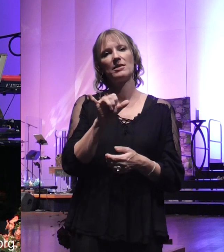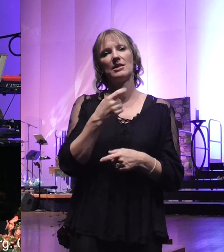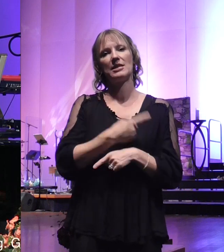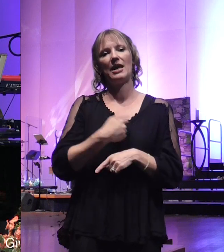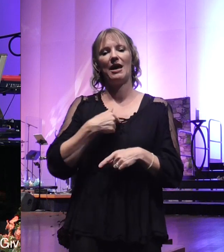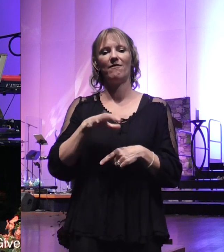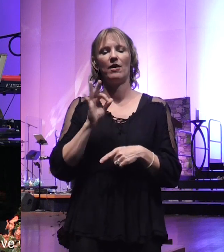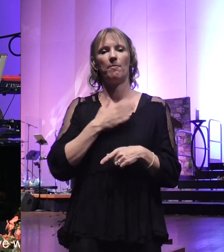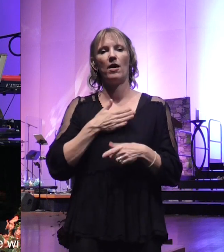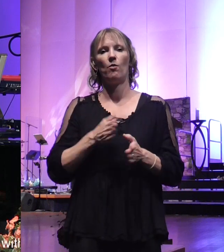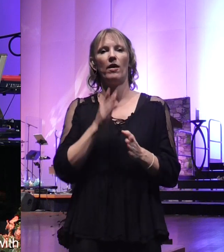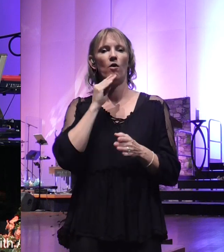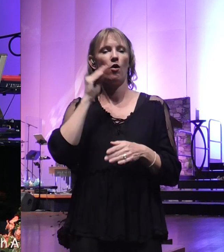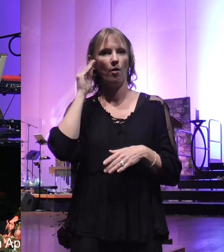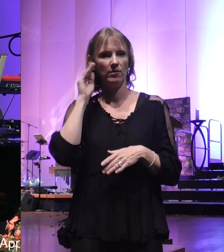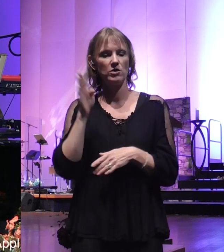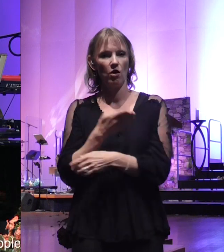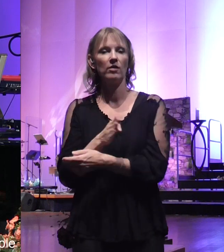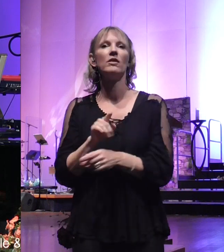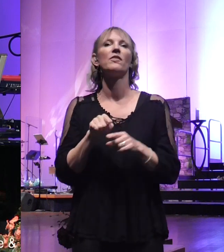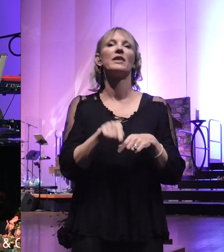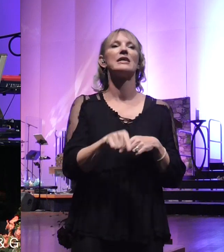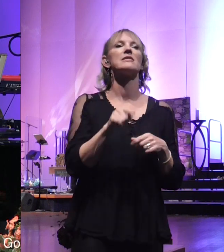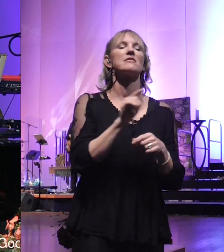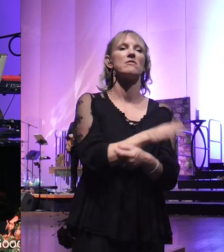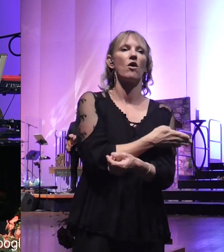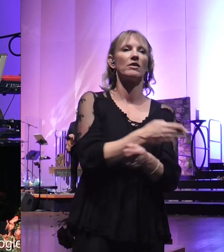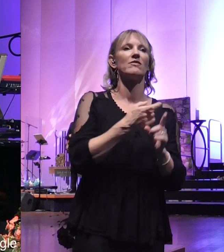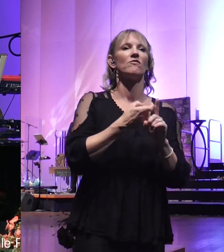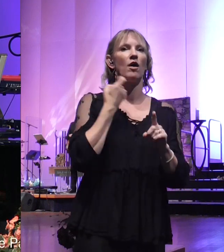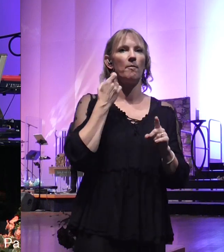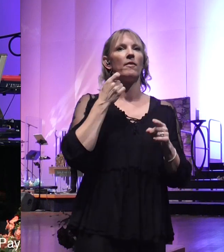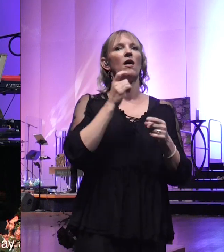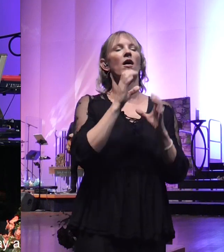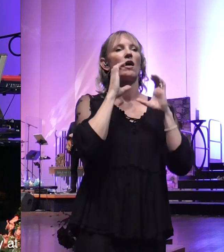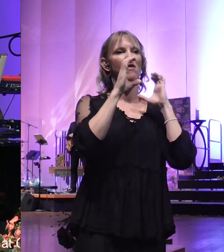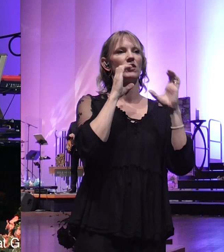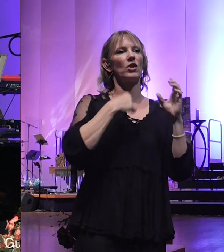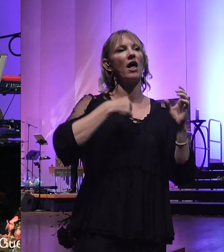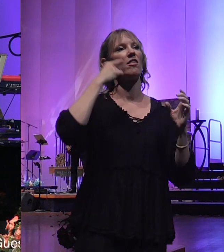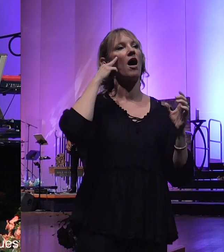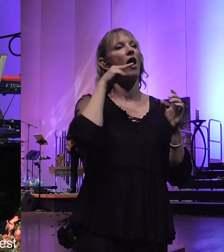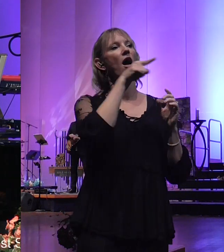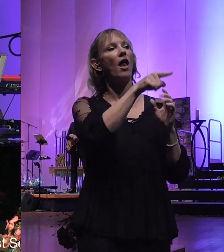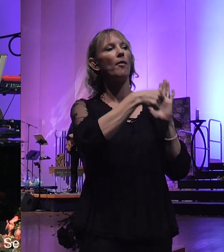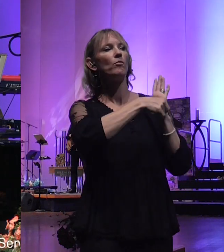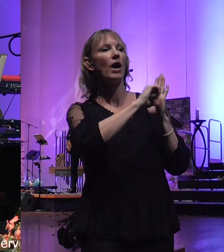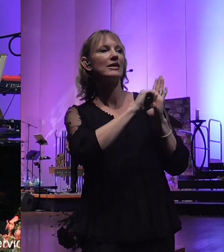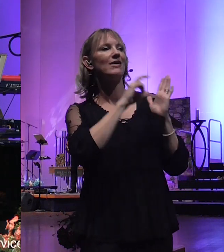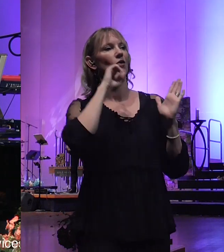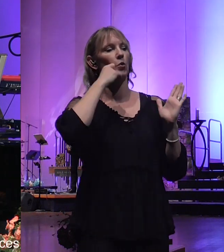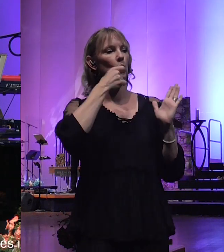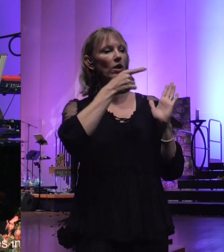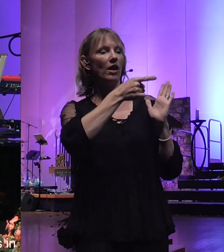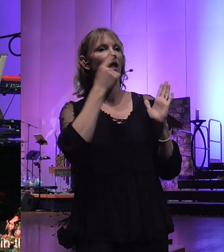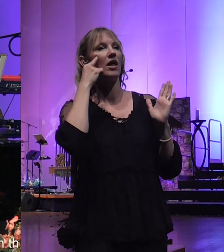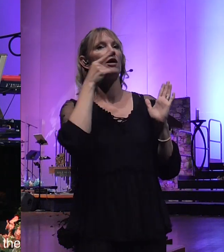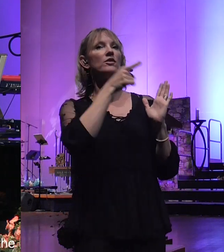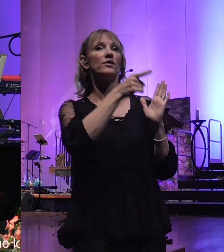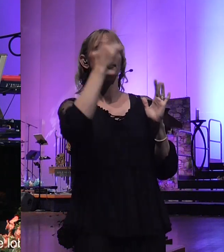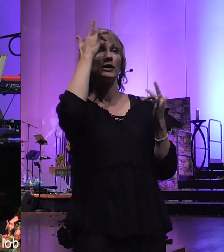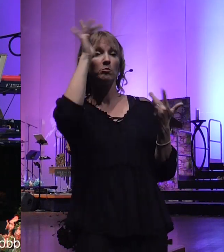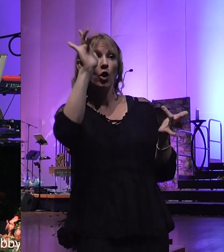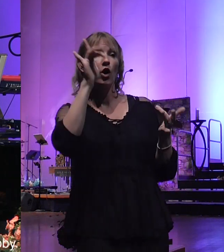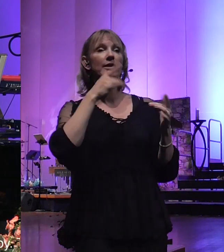this song was born from a conversation with somebody who I thought was impressive and cool. I thought she was smart